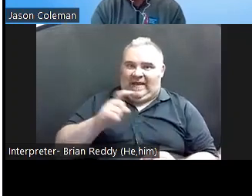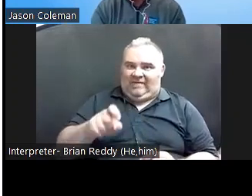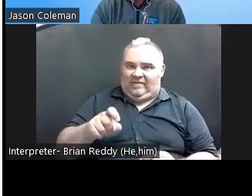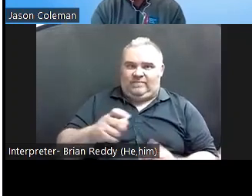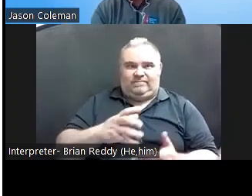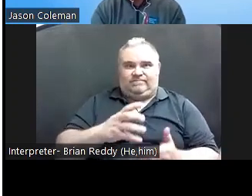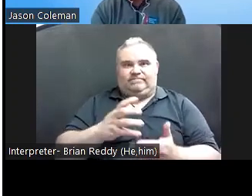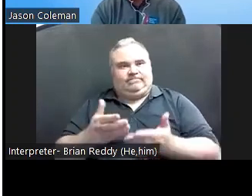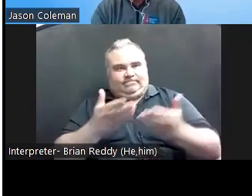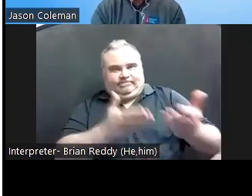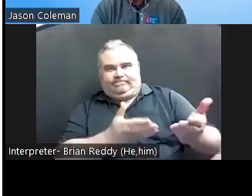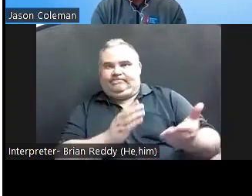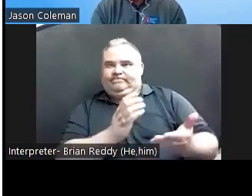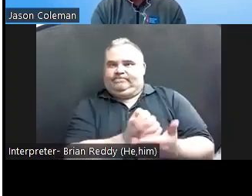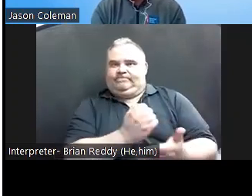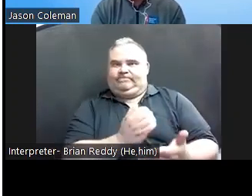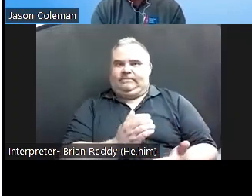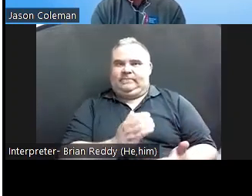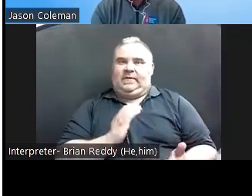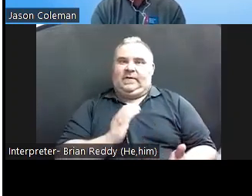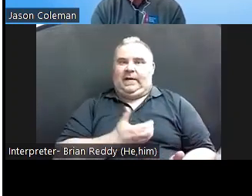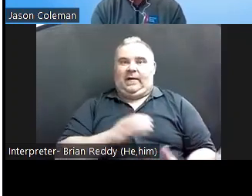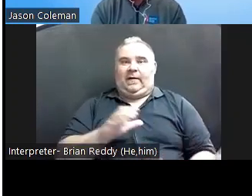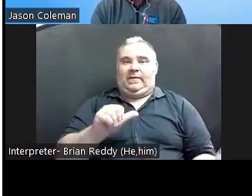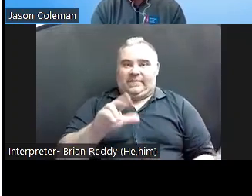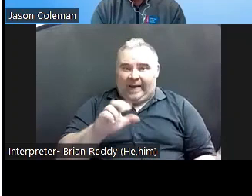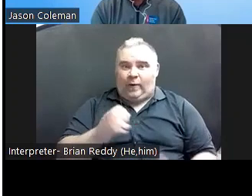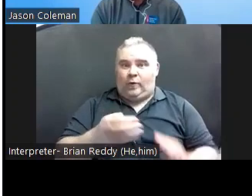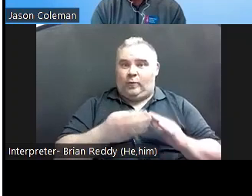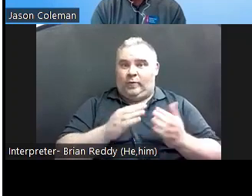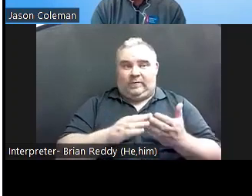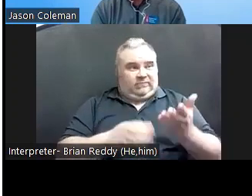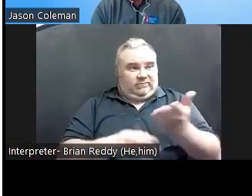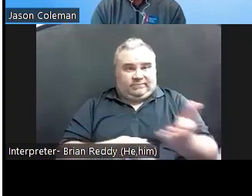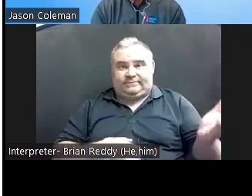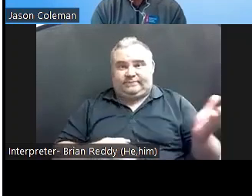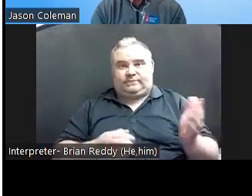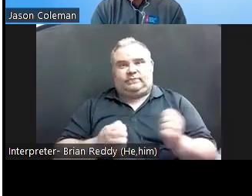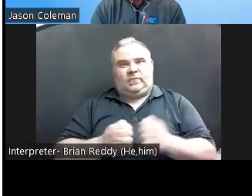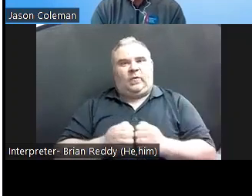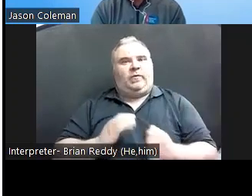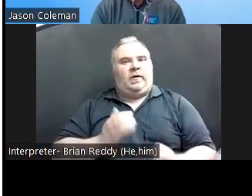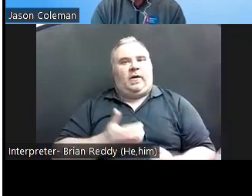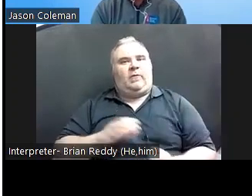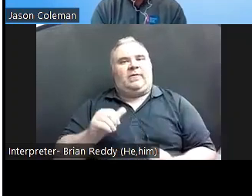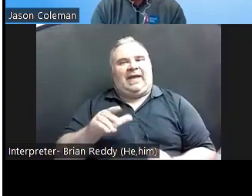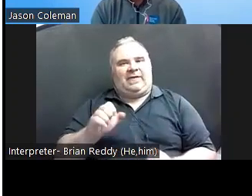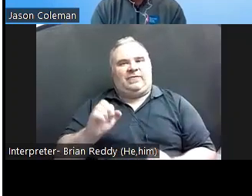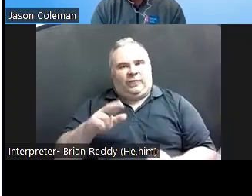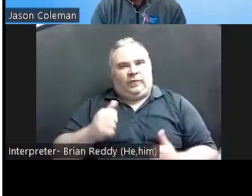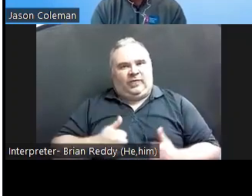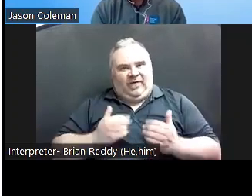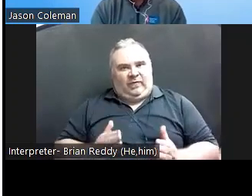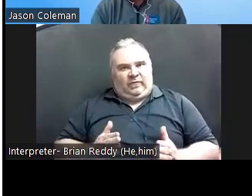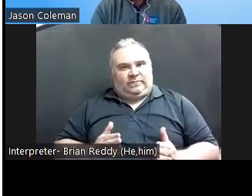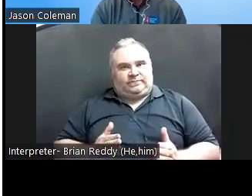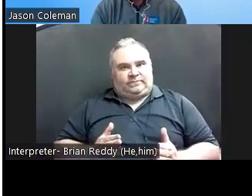the power of our care community with our cancer survivors to